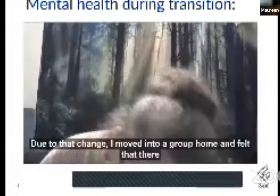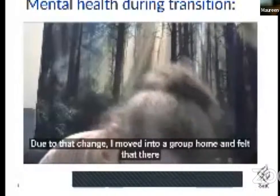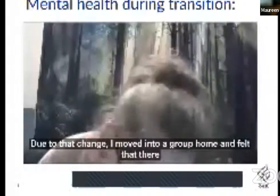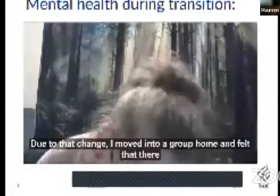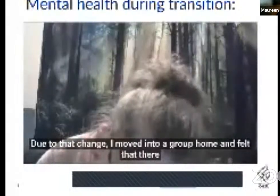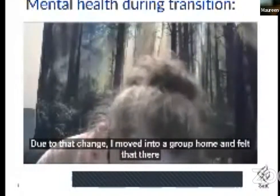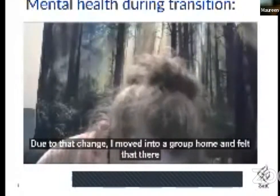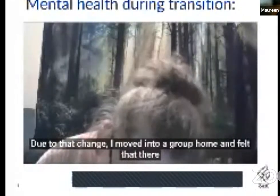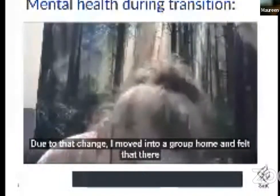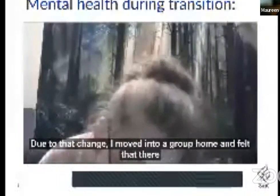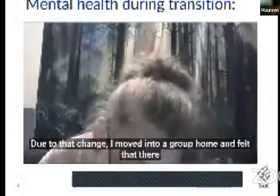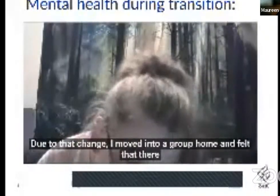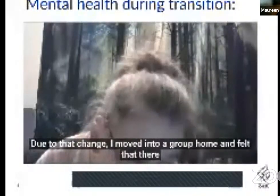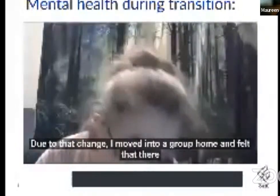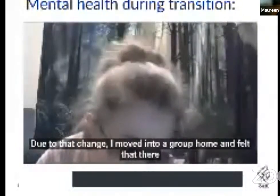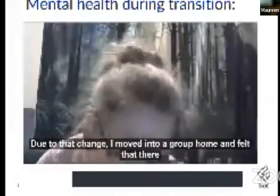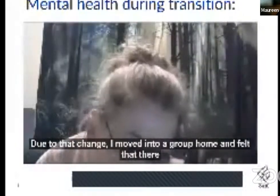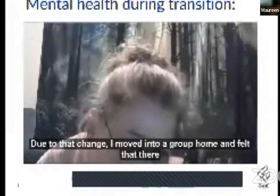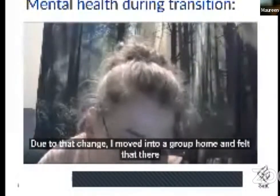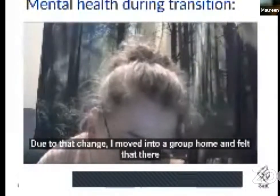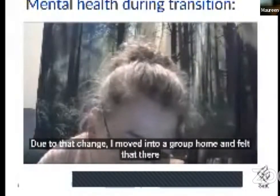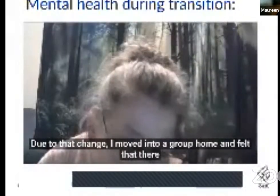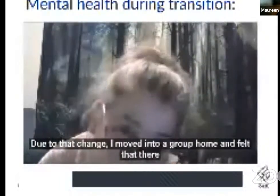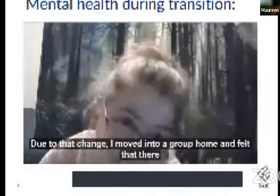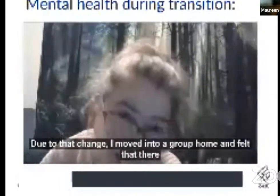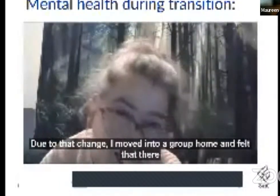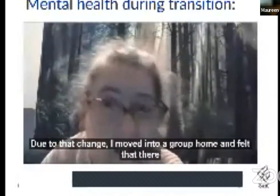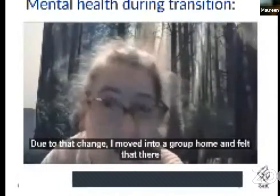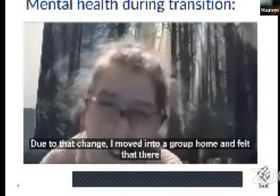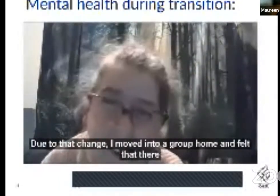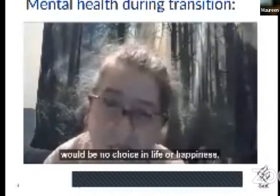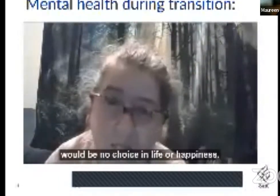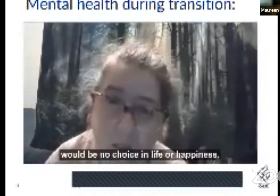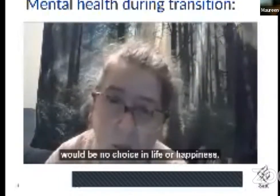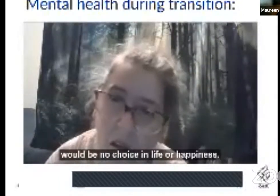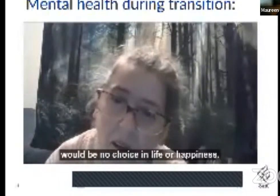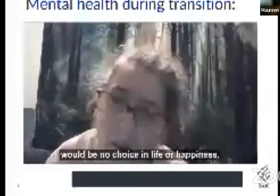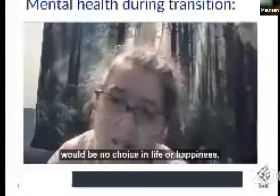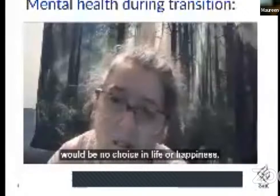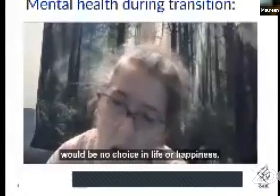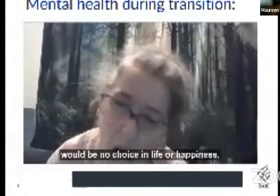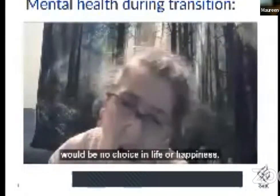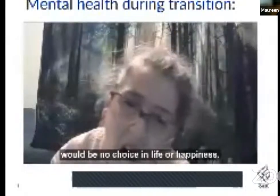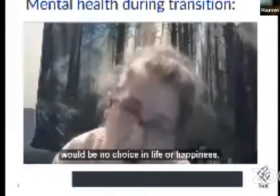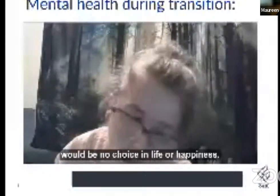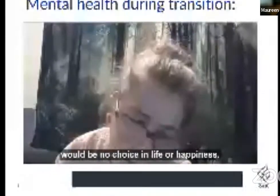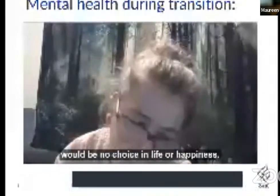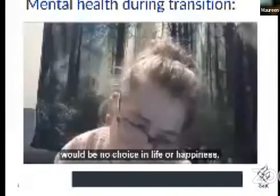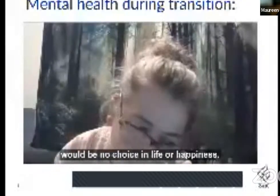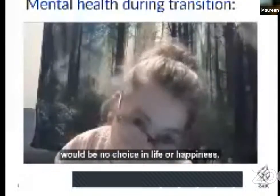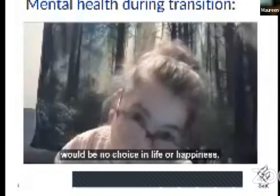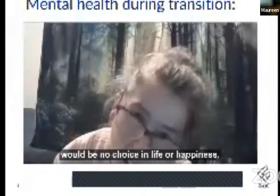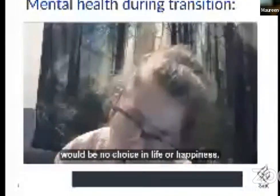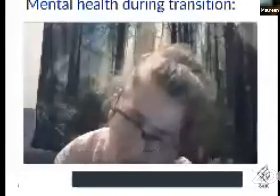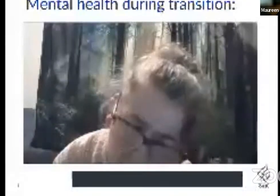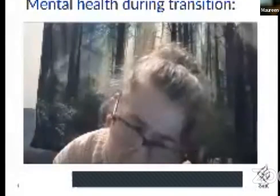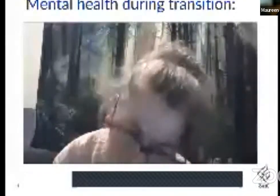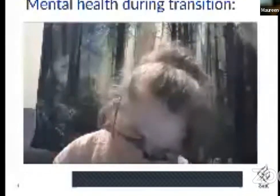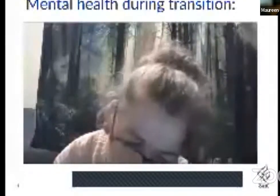Due to that change, I moved into a group home and felt that there would be no choice in life or